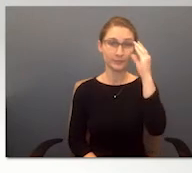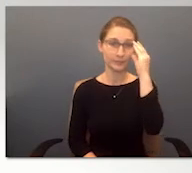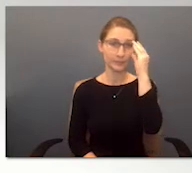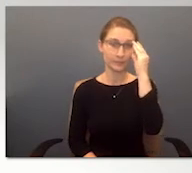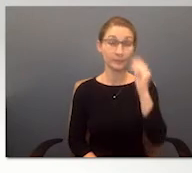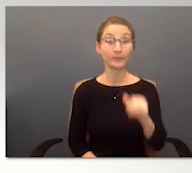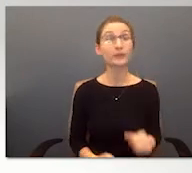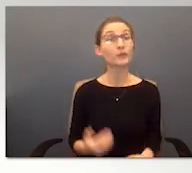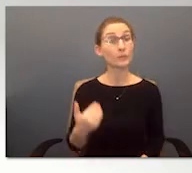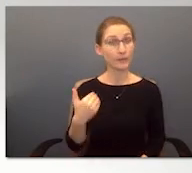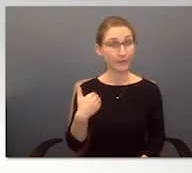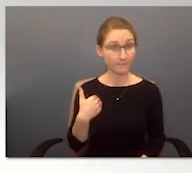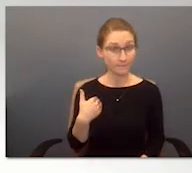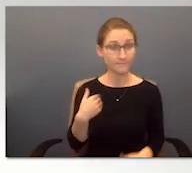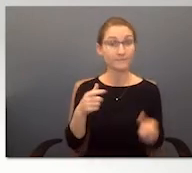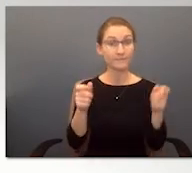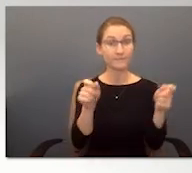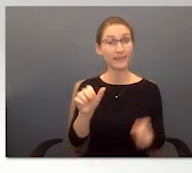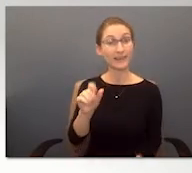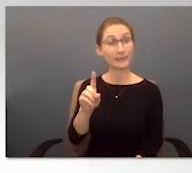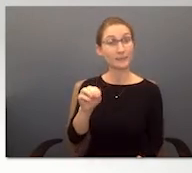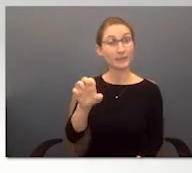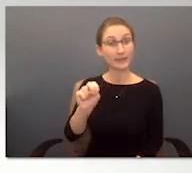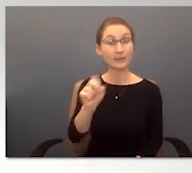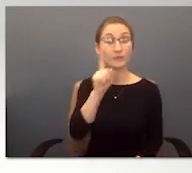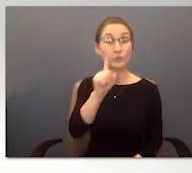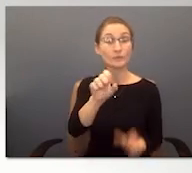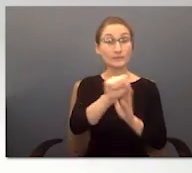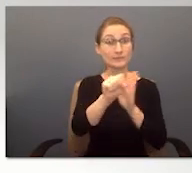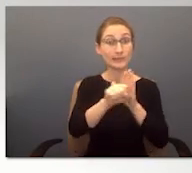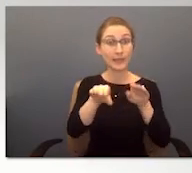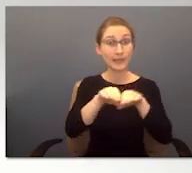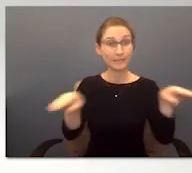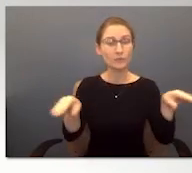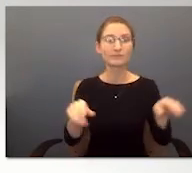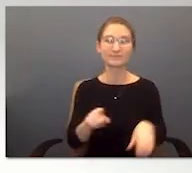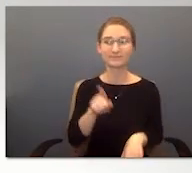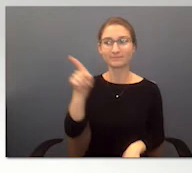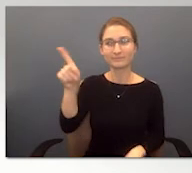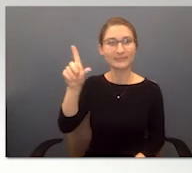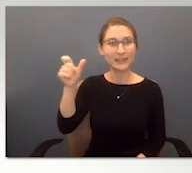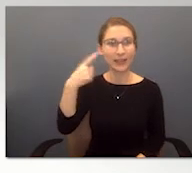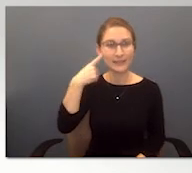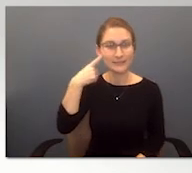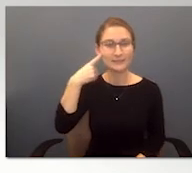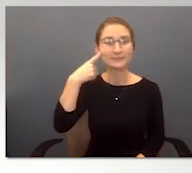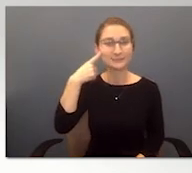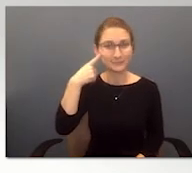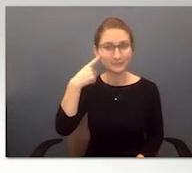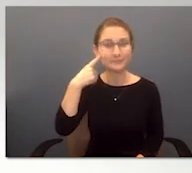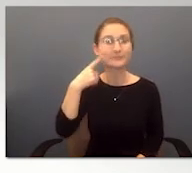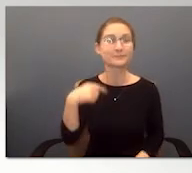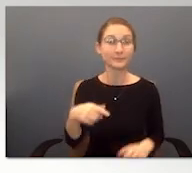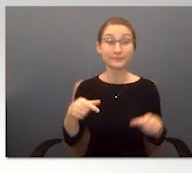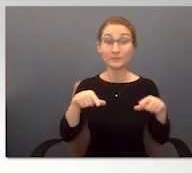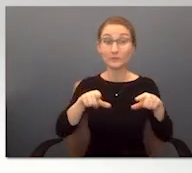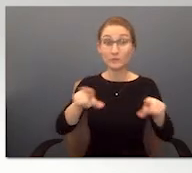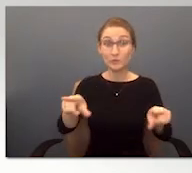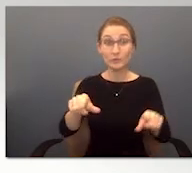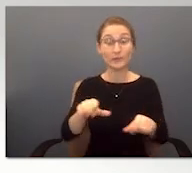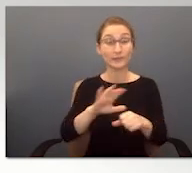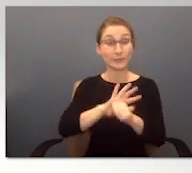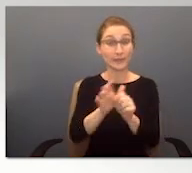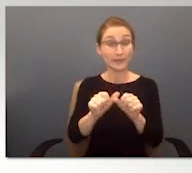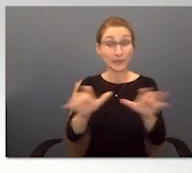the administration at the state level, which is in Tallahassee. And I go to Tallahassee during the pandemic. I was